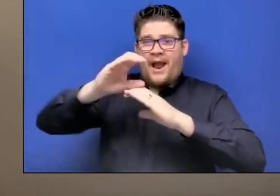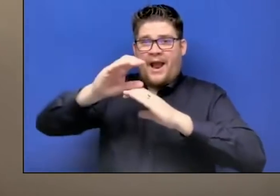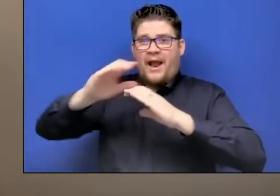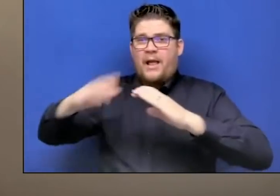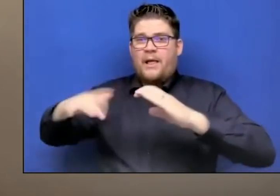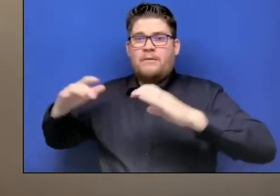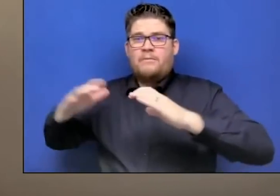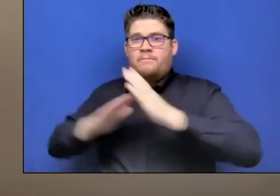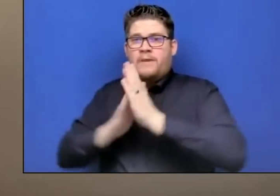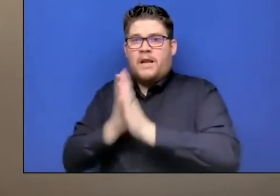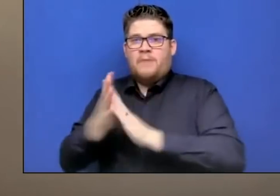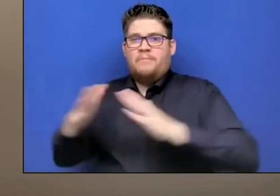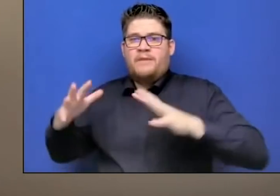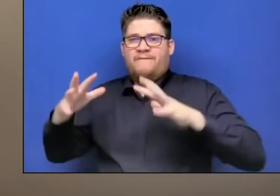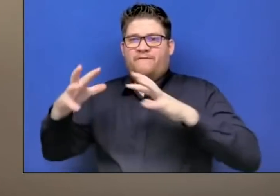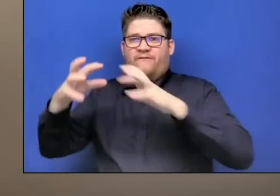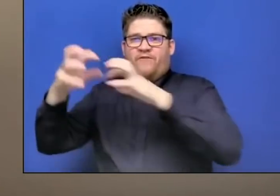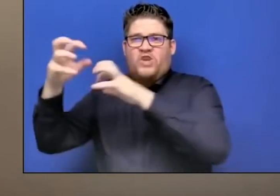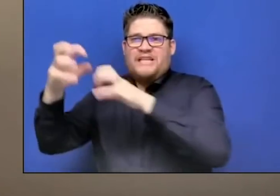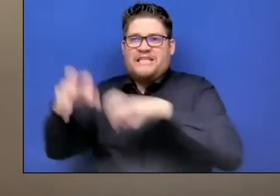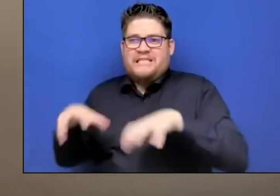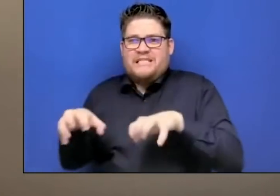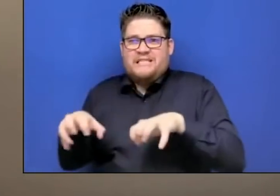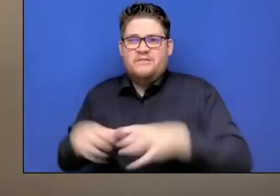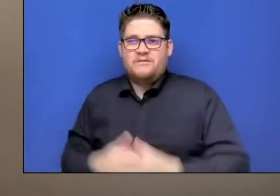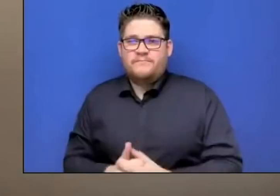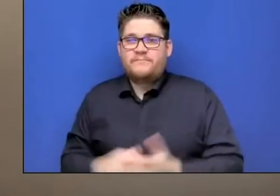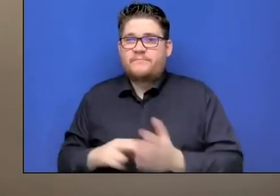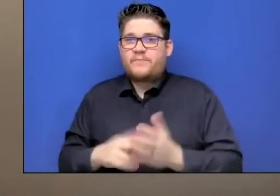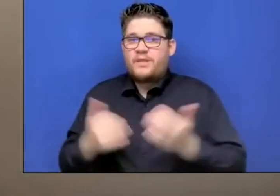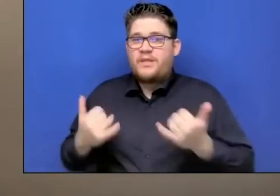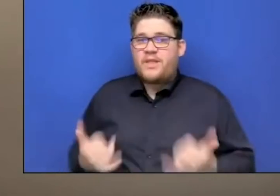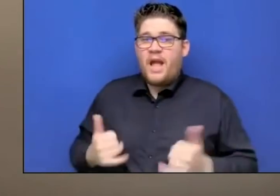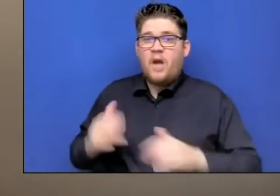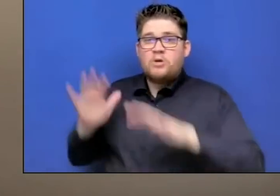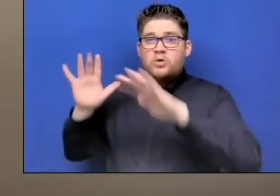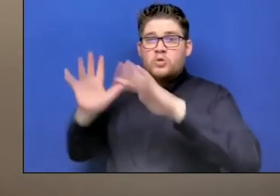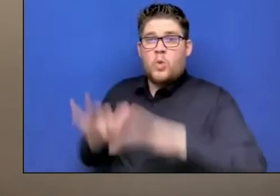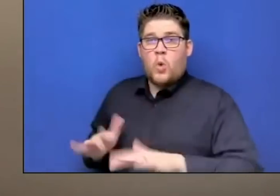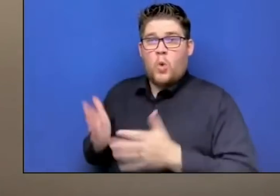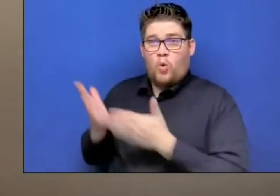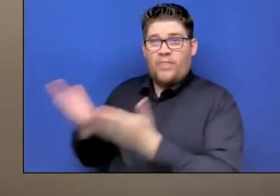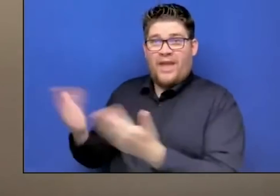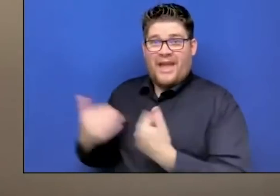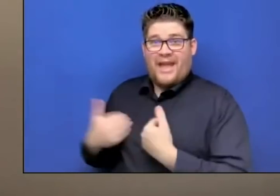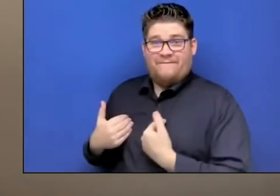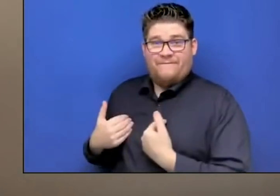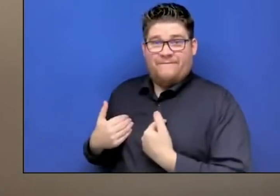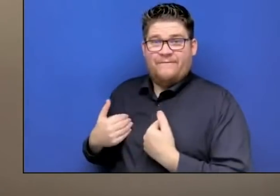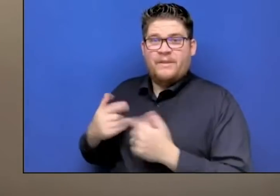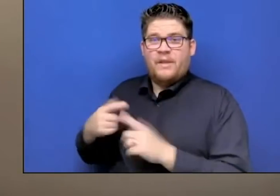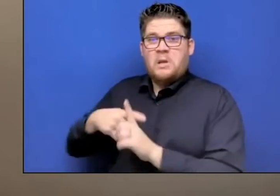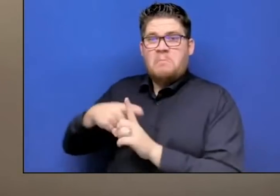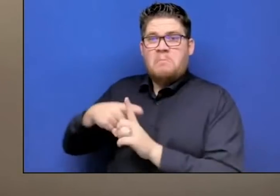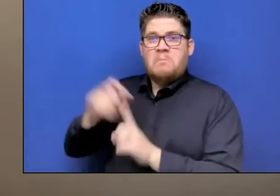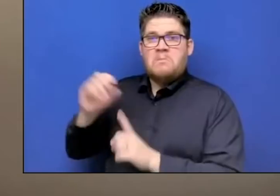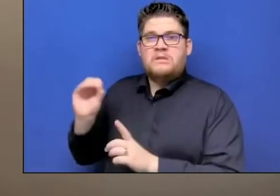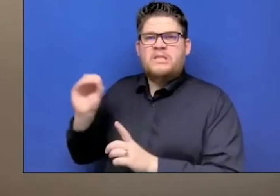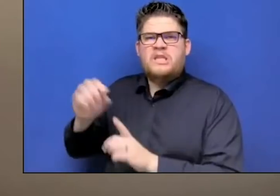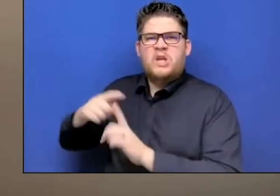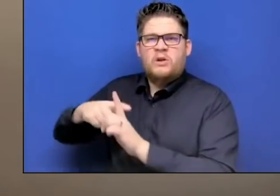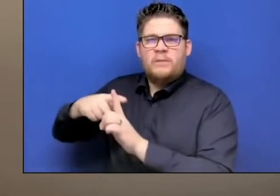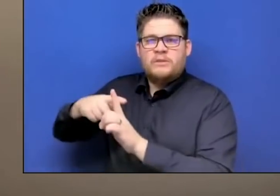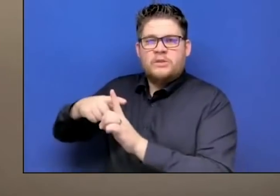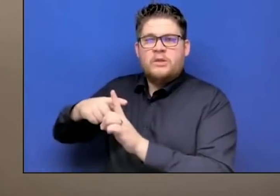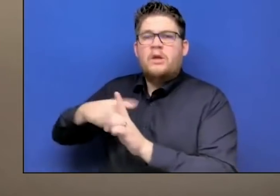remain that is on the brink of melting because it's really, really close to 0 degrees, could certainly add to